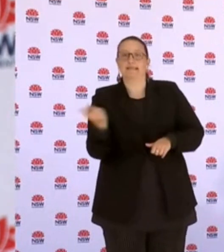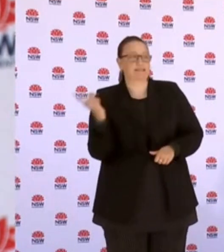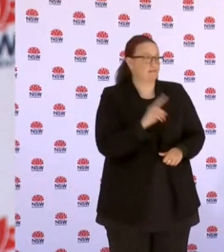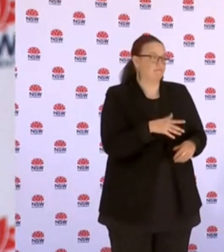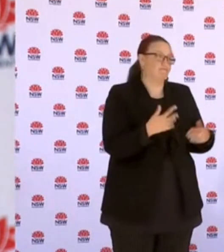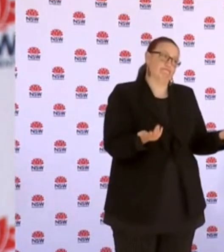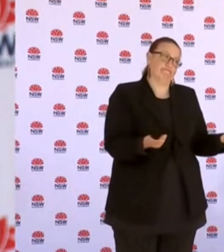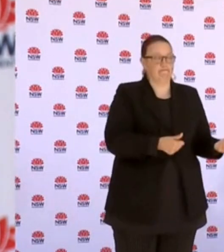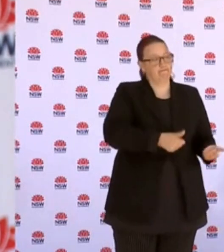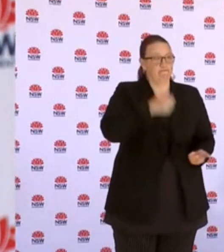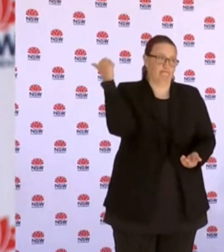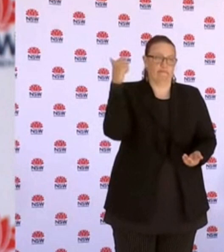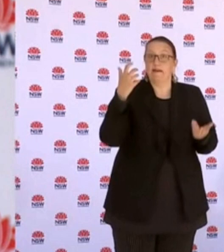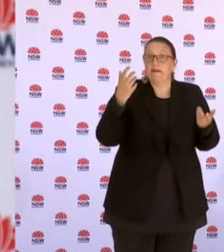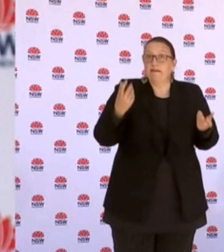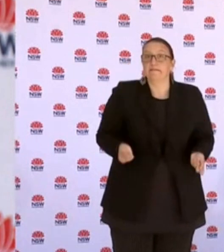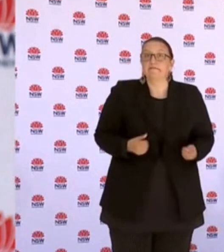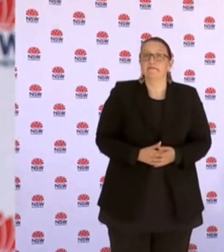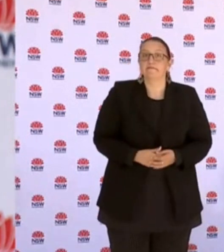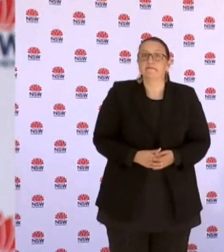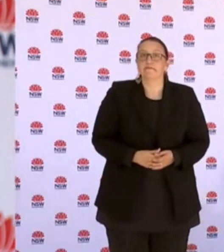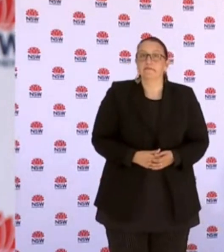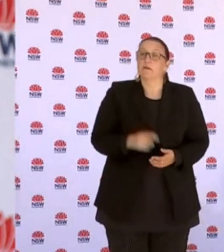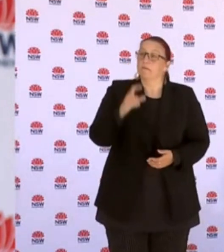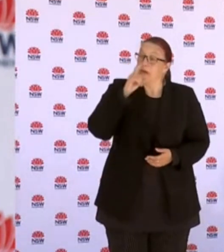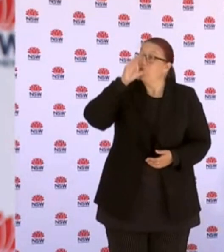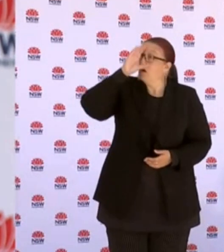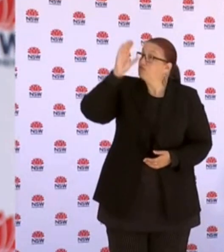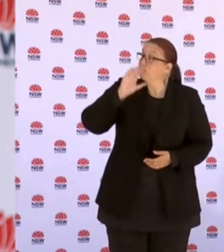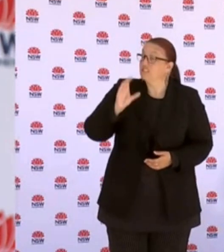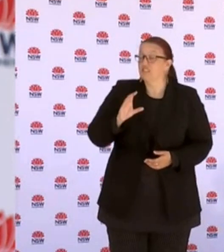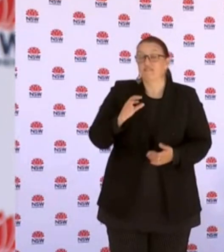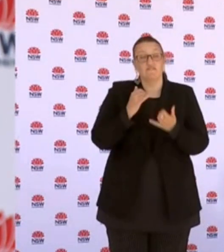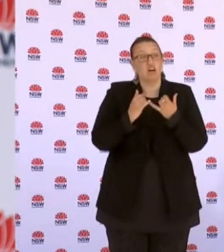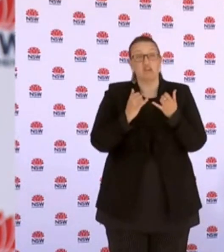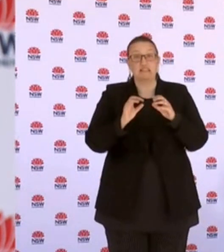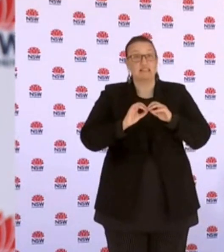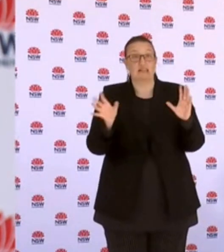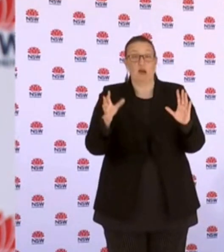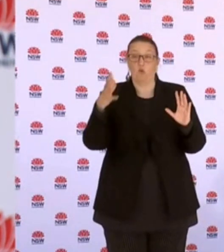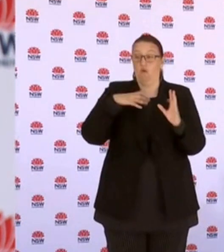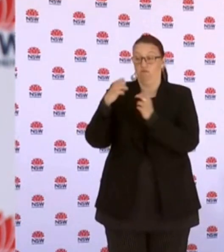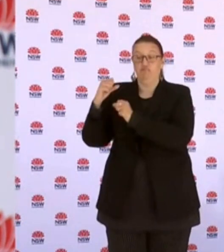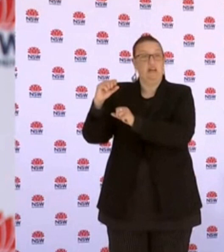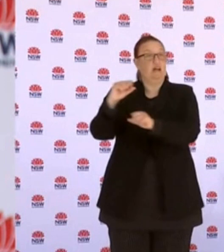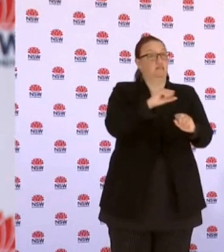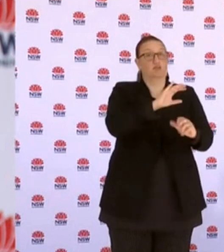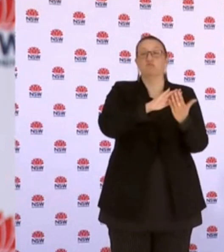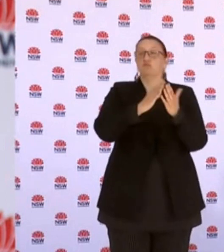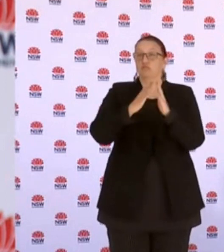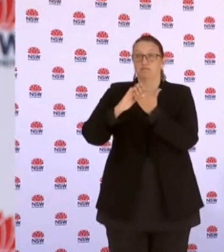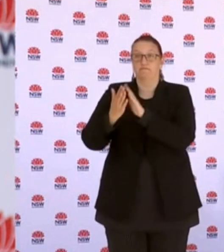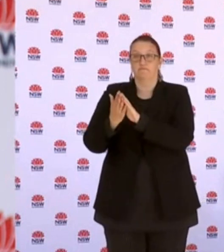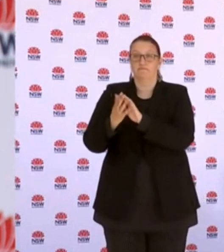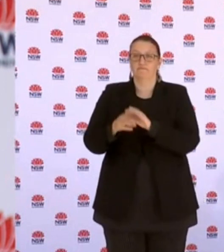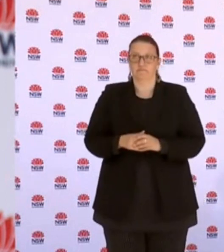comply with the public health orders. Each one of those reports to Crime Stoppers, no matter how it's made, is investigated and quite